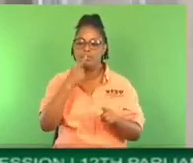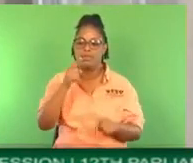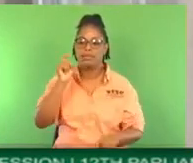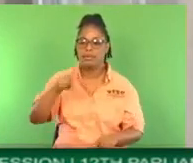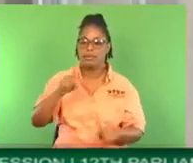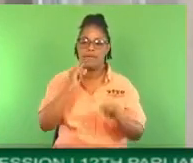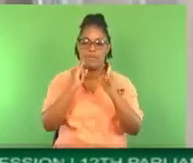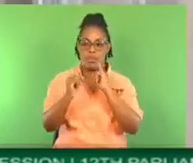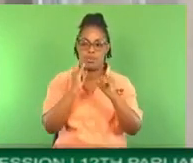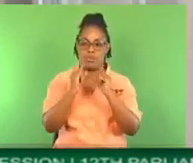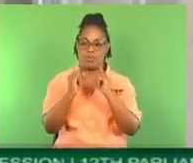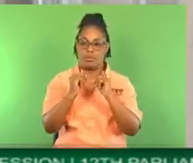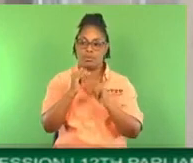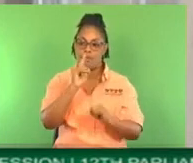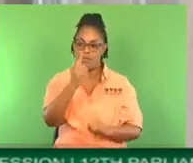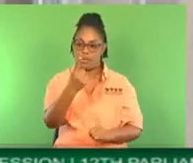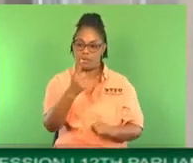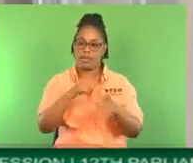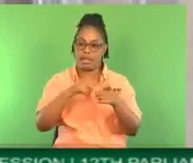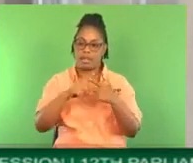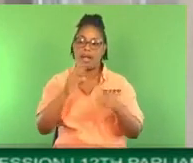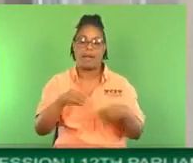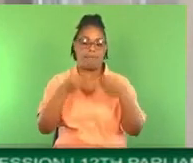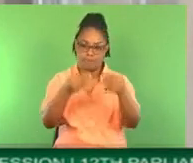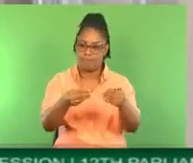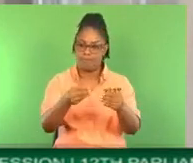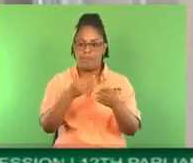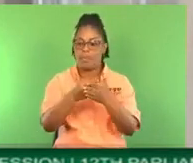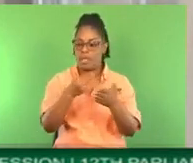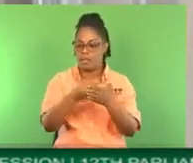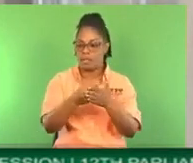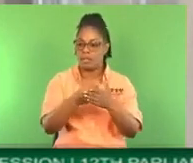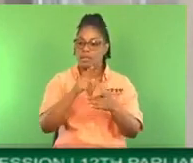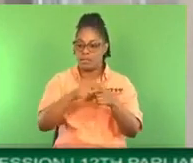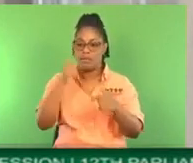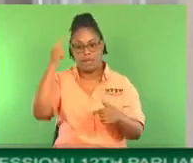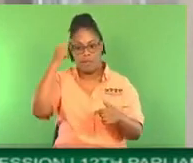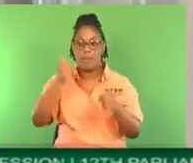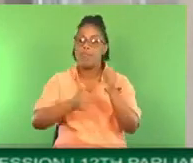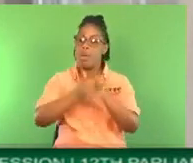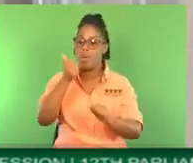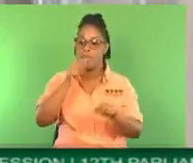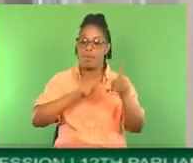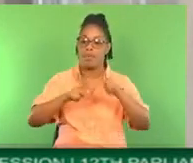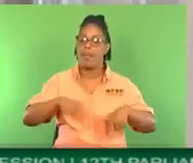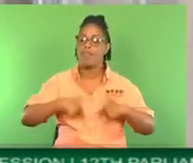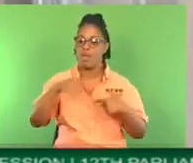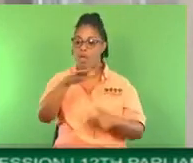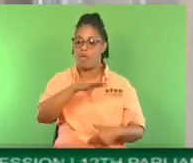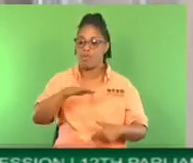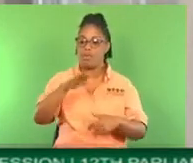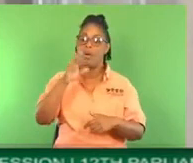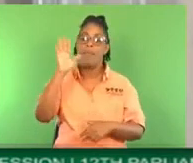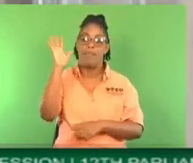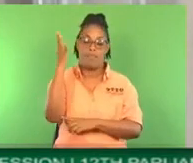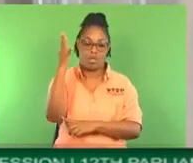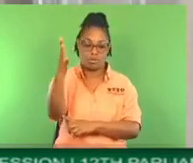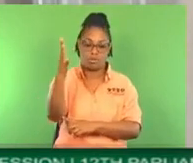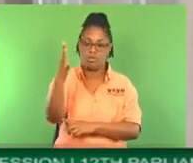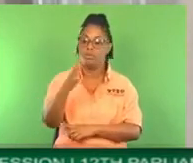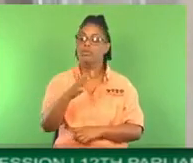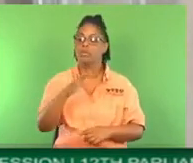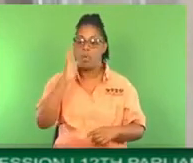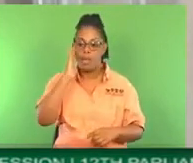Cumuto and Manzanilla would actually qualify for such. And I just hope that they will get the book